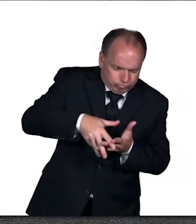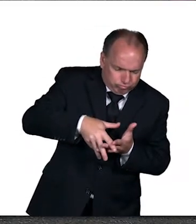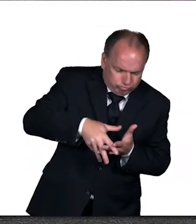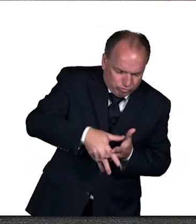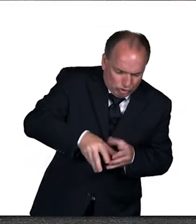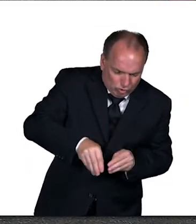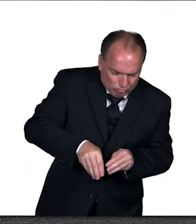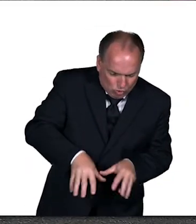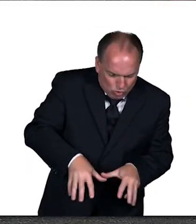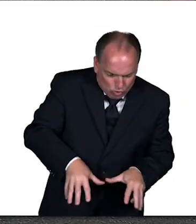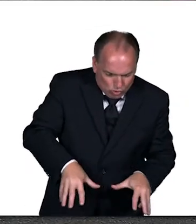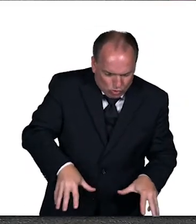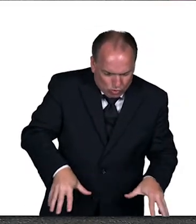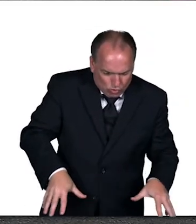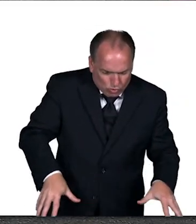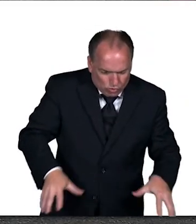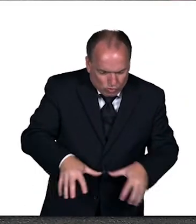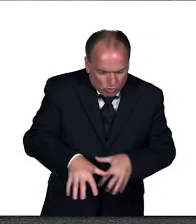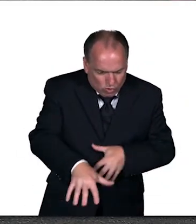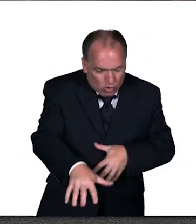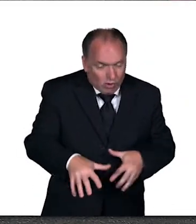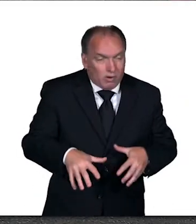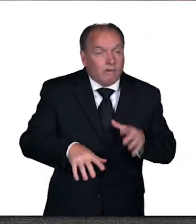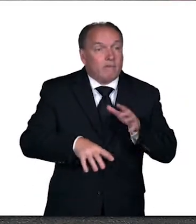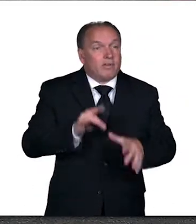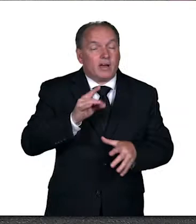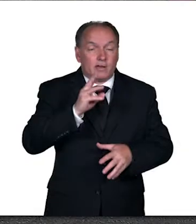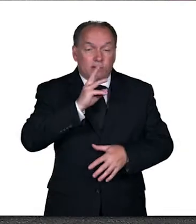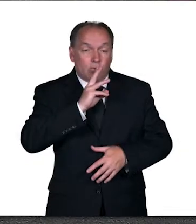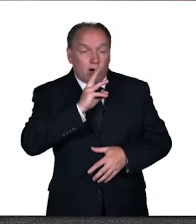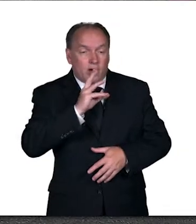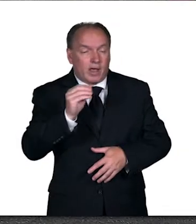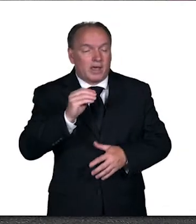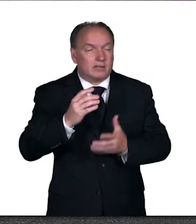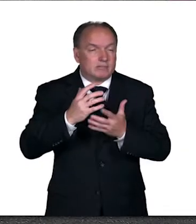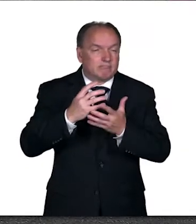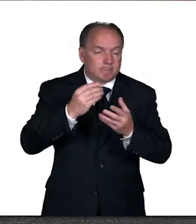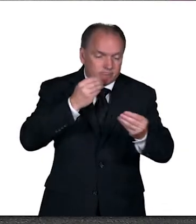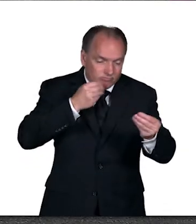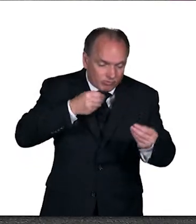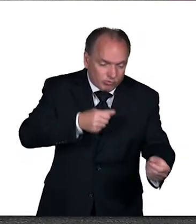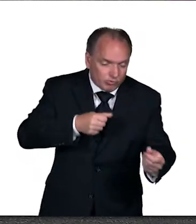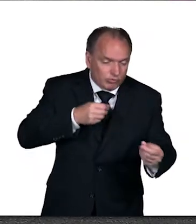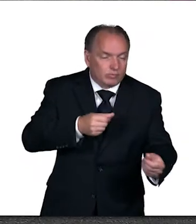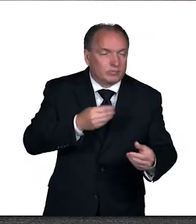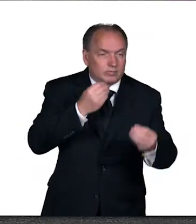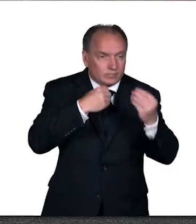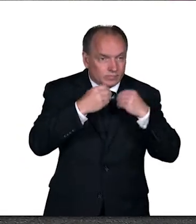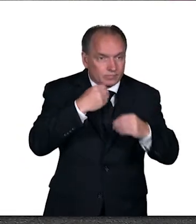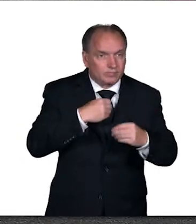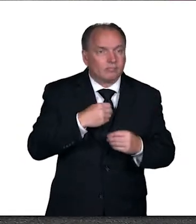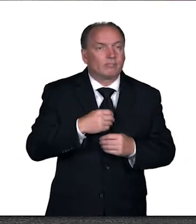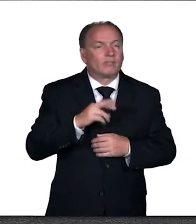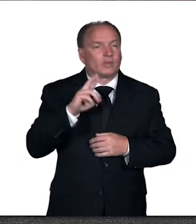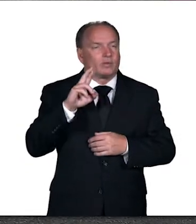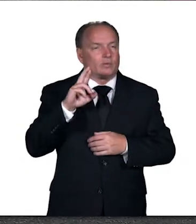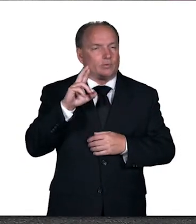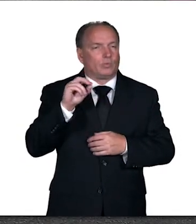water and nutrients, which is the food. So those are his roots.